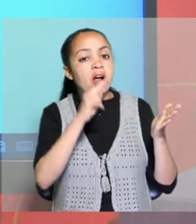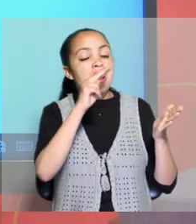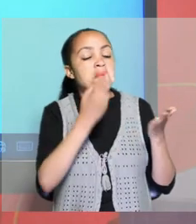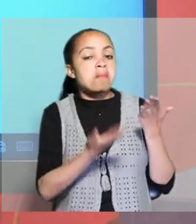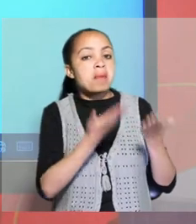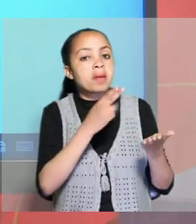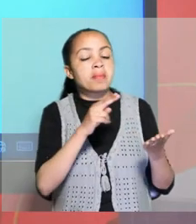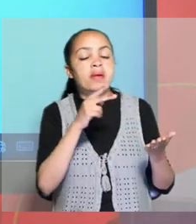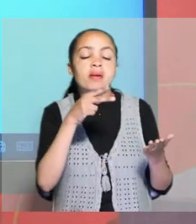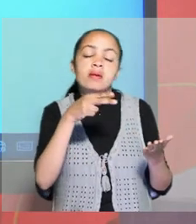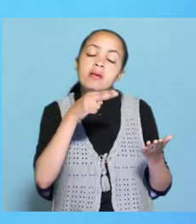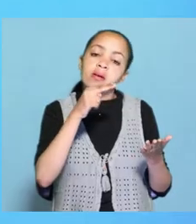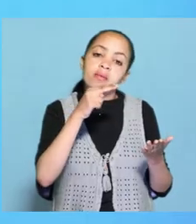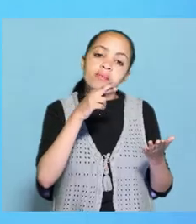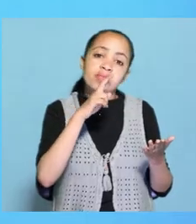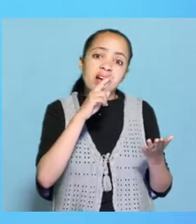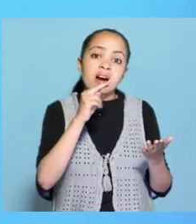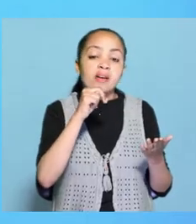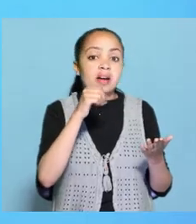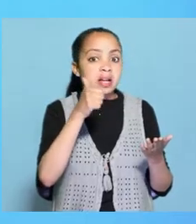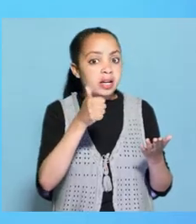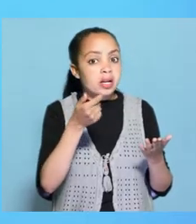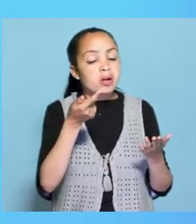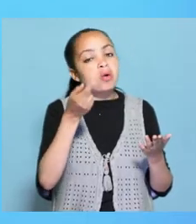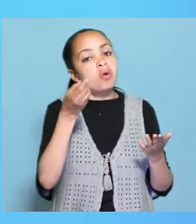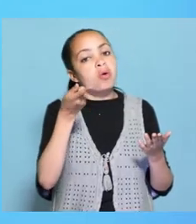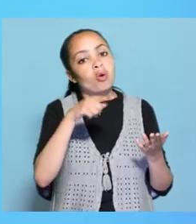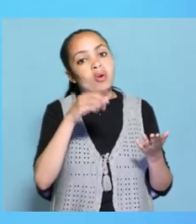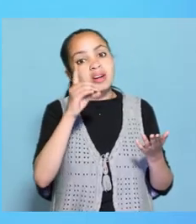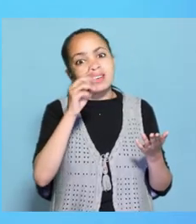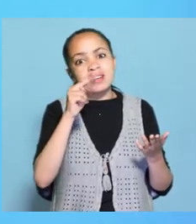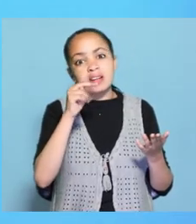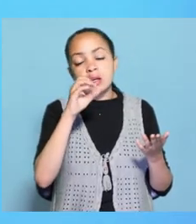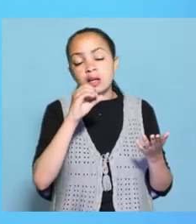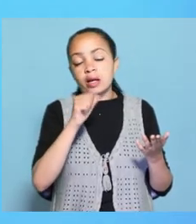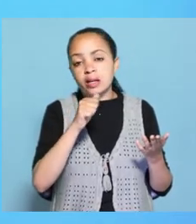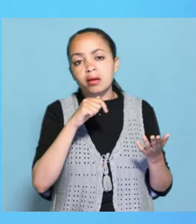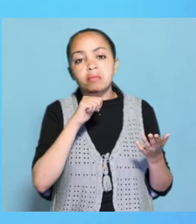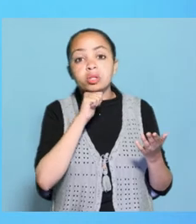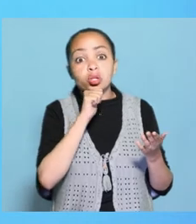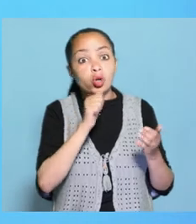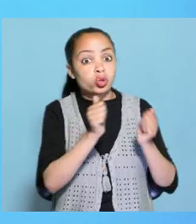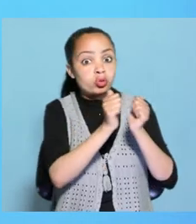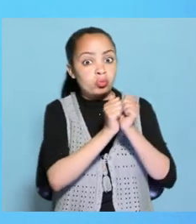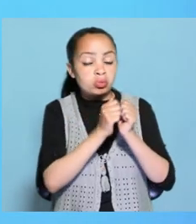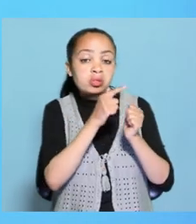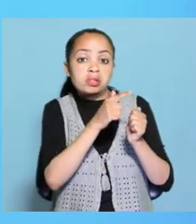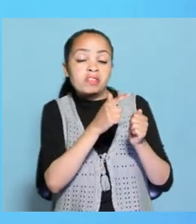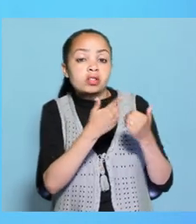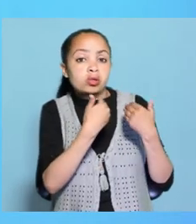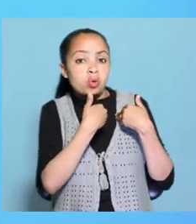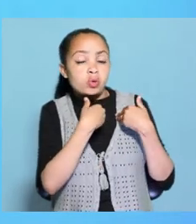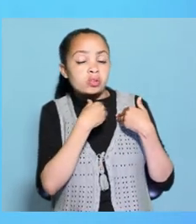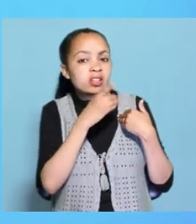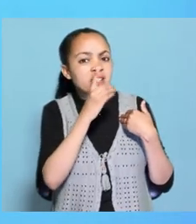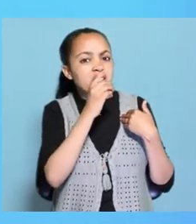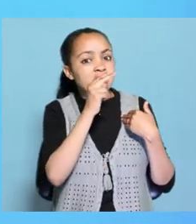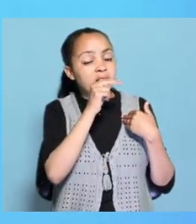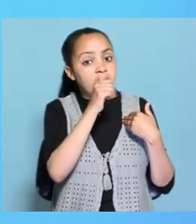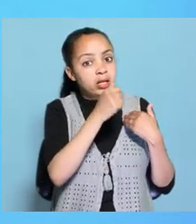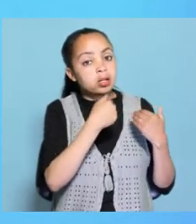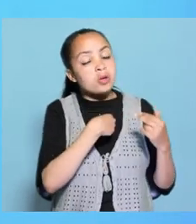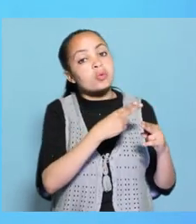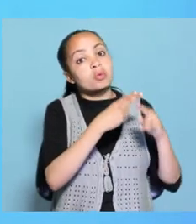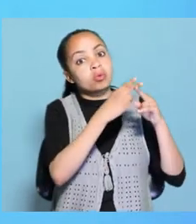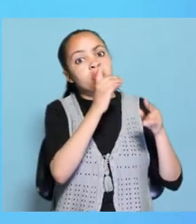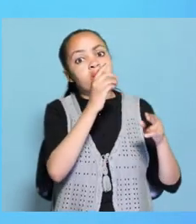RNA or DNA, but not both. If it contains RNA, we call RNA virus. If it contains DNA,